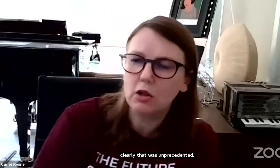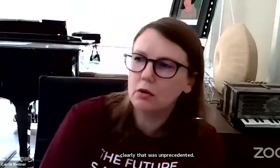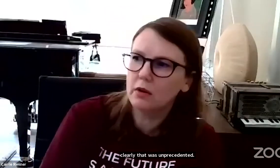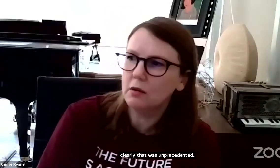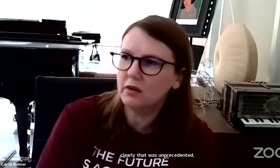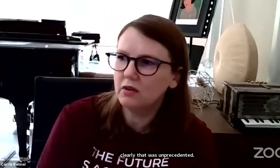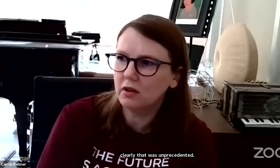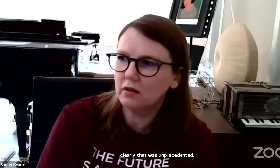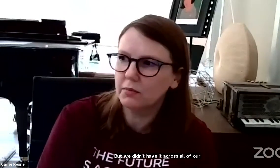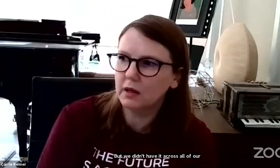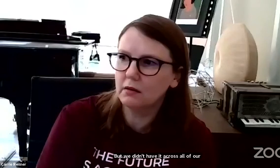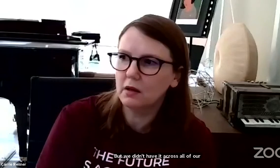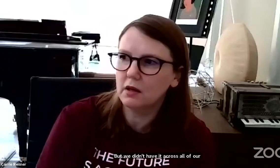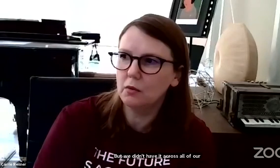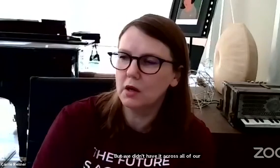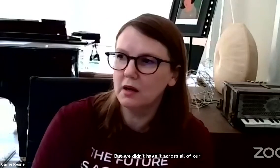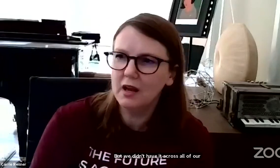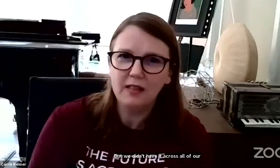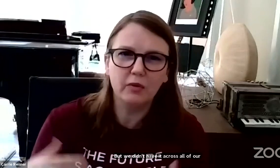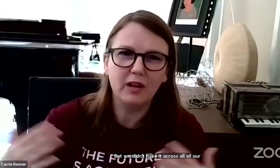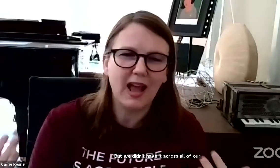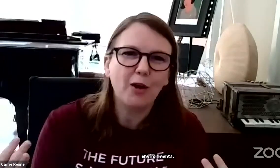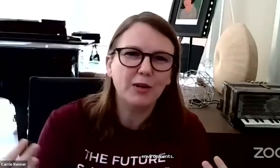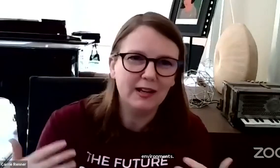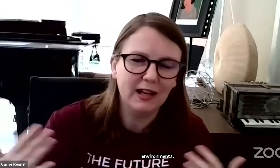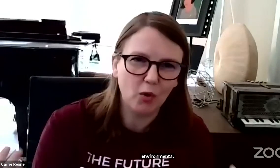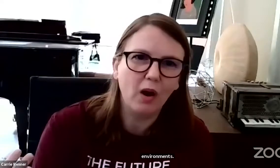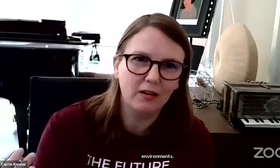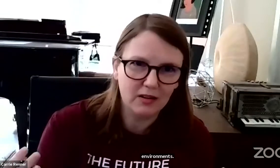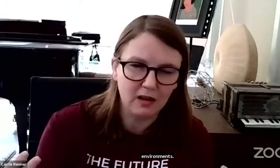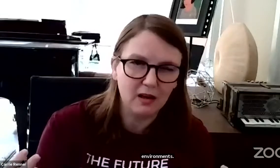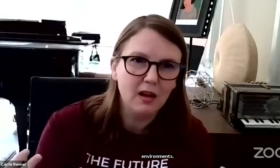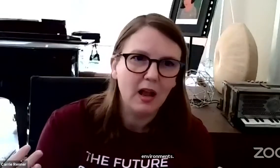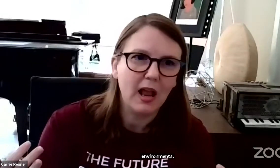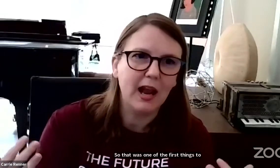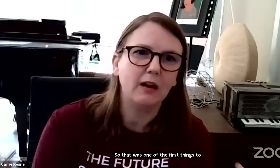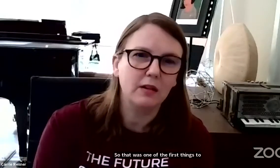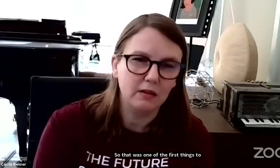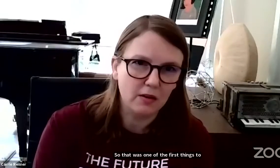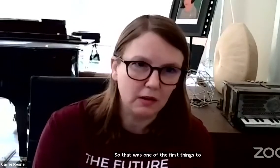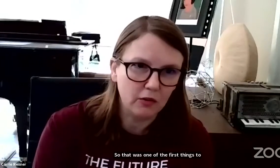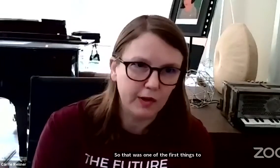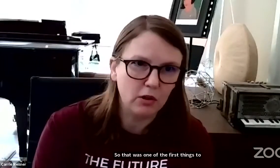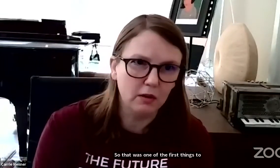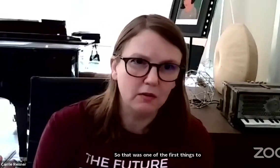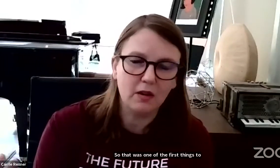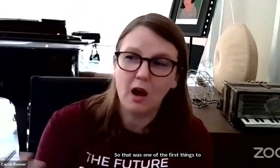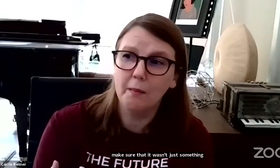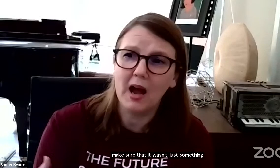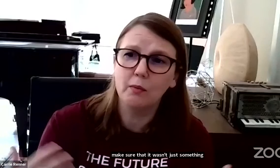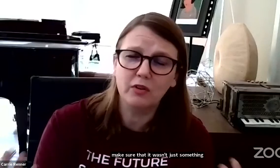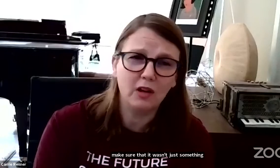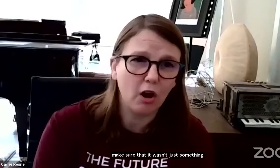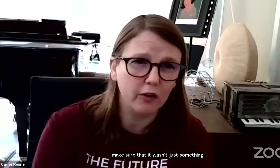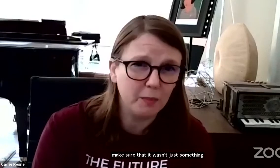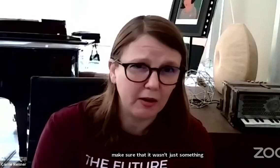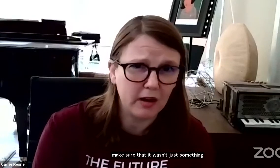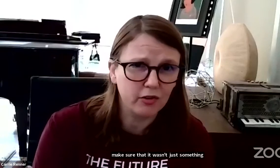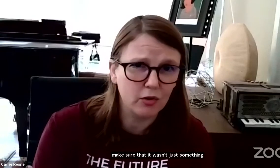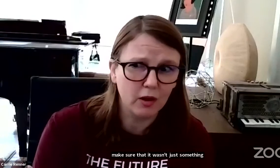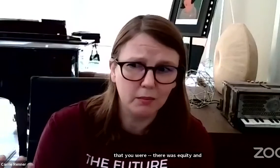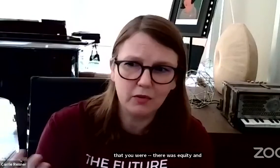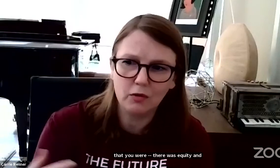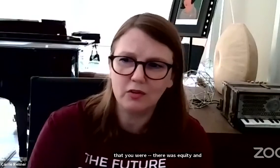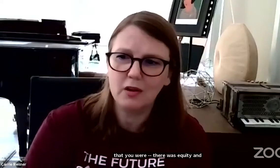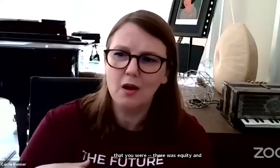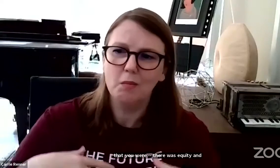was to make sure that it wasn't just something that there was equity and equality in access to these features, and there wasn't a cost barrier